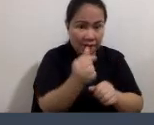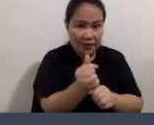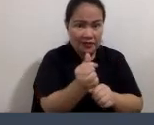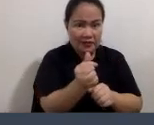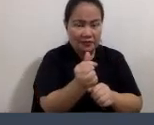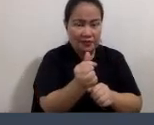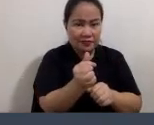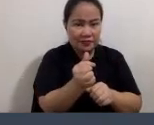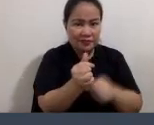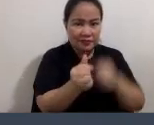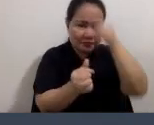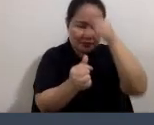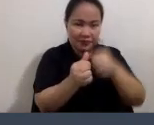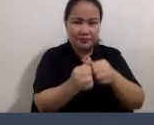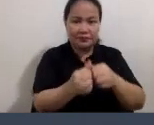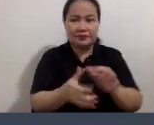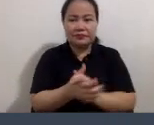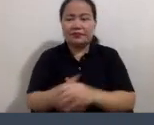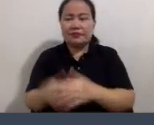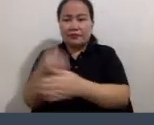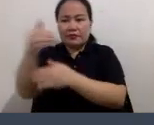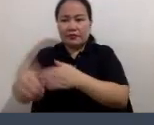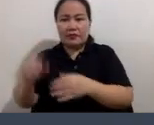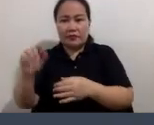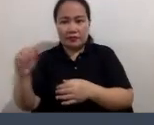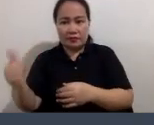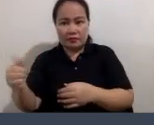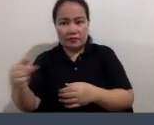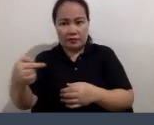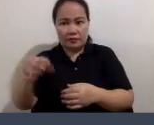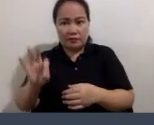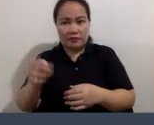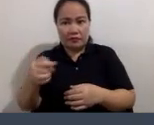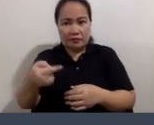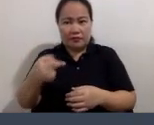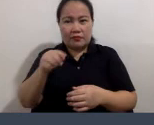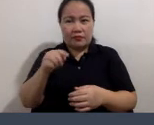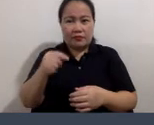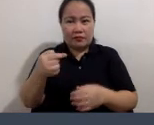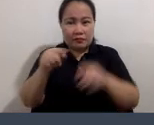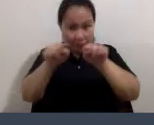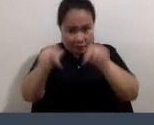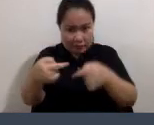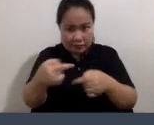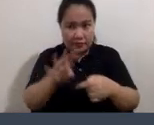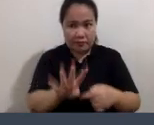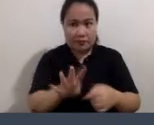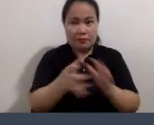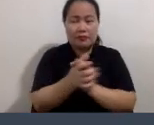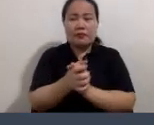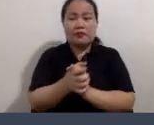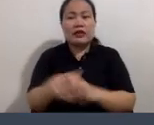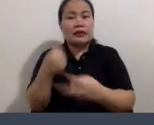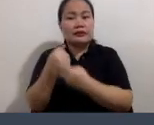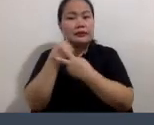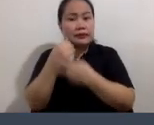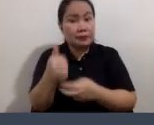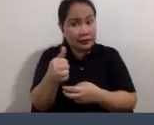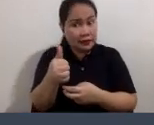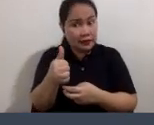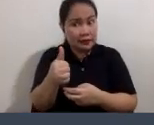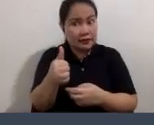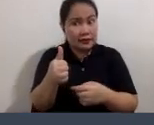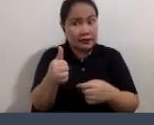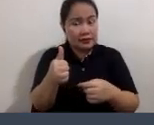that is positive. Next, I have 10 minus 9 minus negative 4. So keep, and